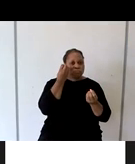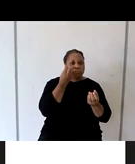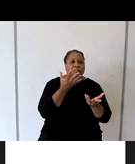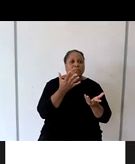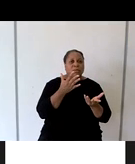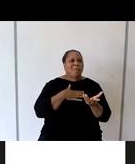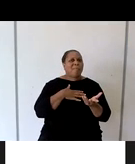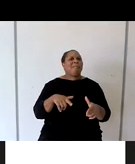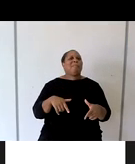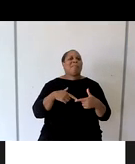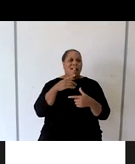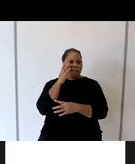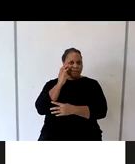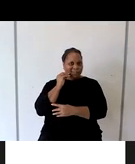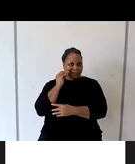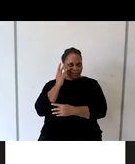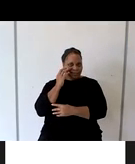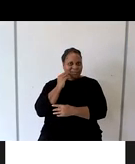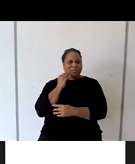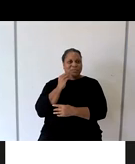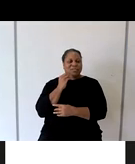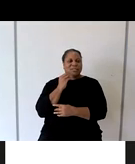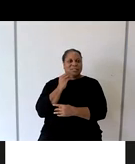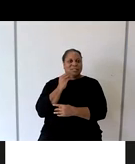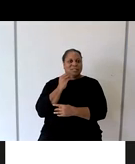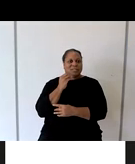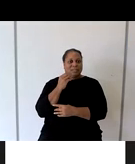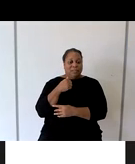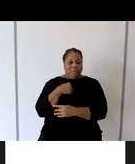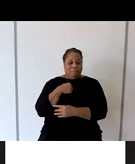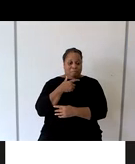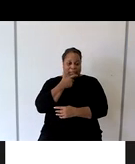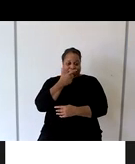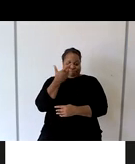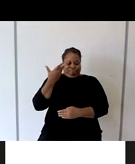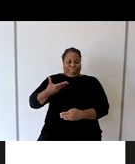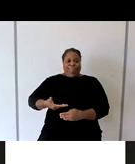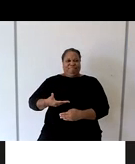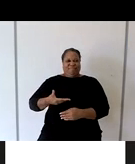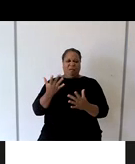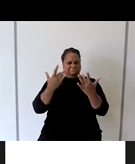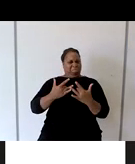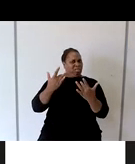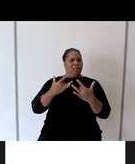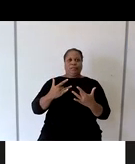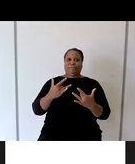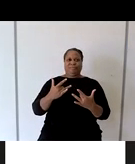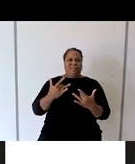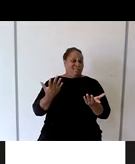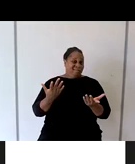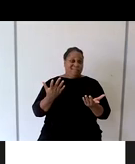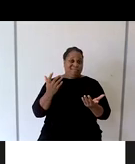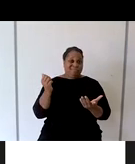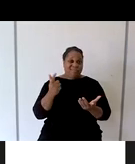life experiences with being seen as a person that needs to be pitied, because that's all